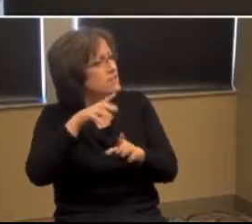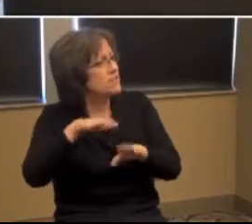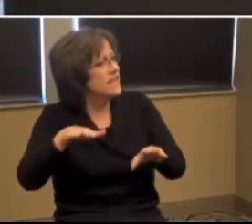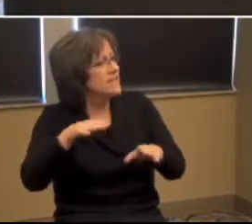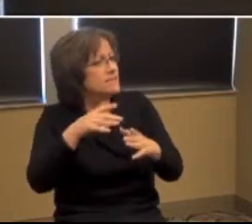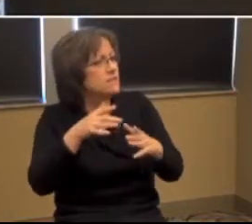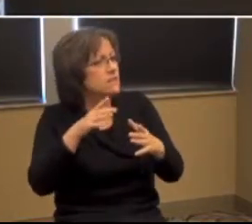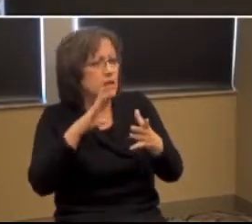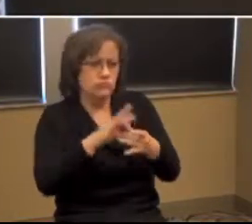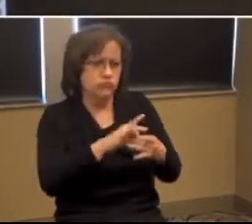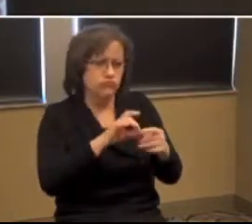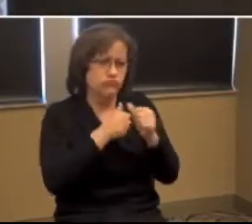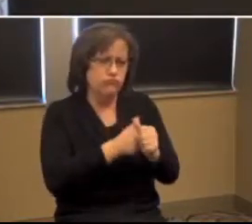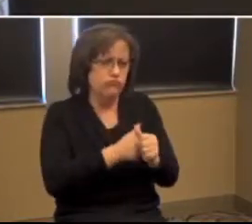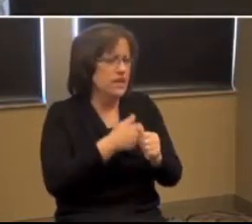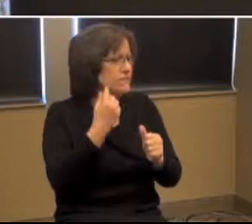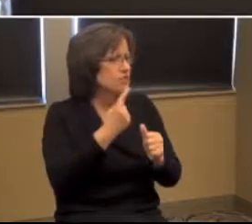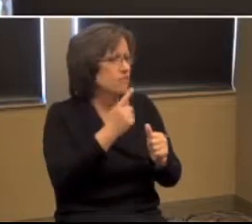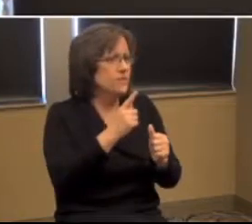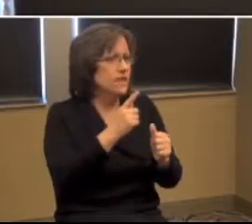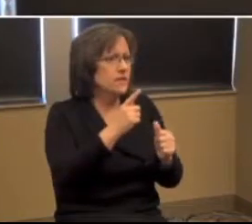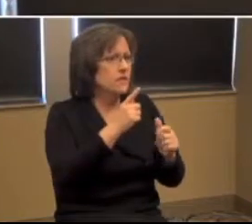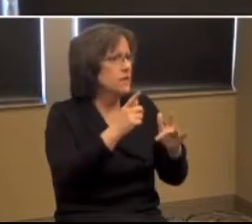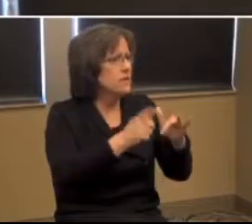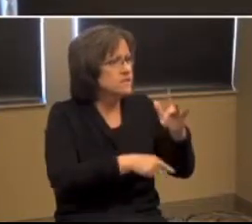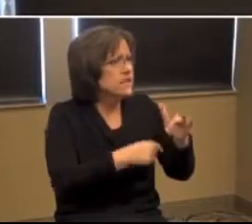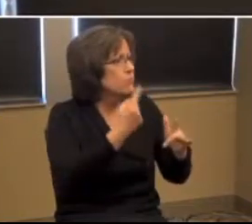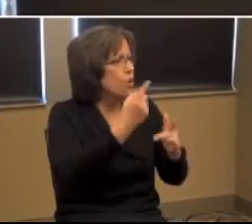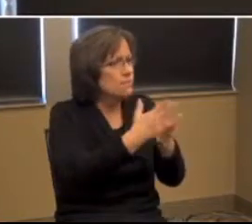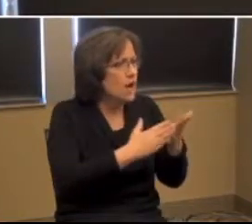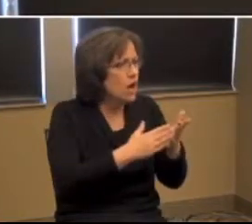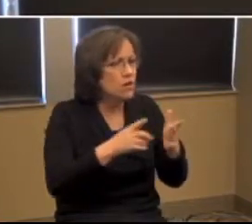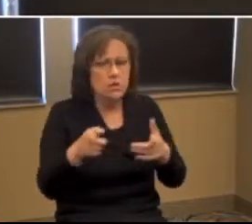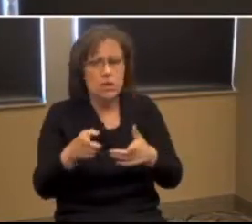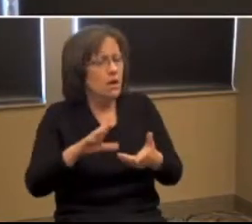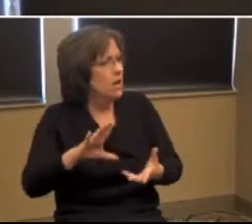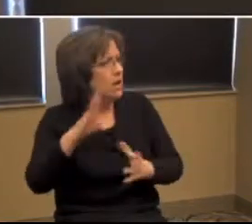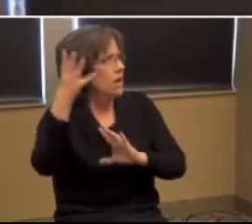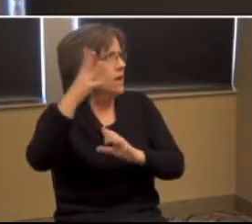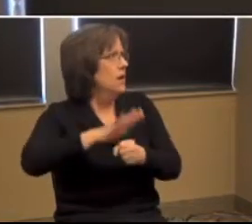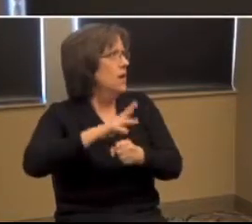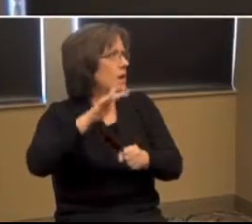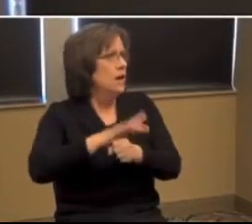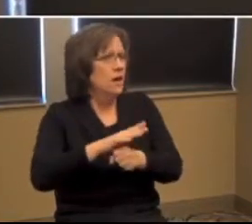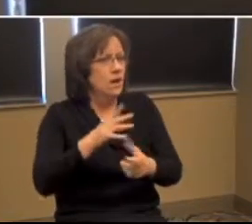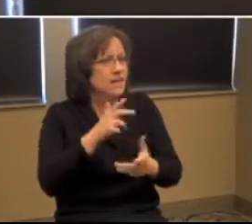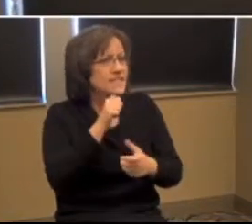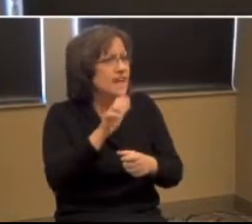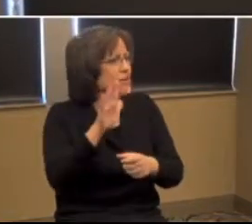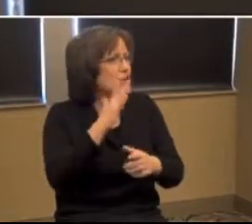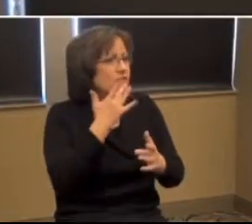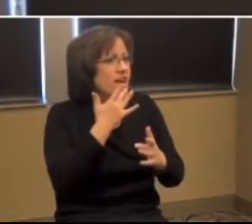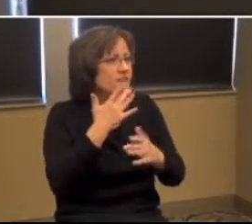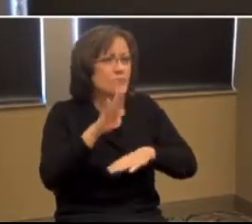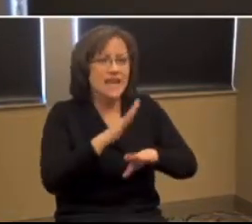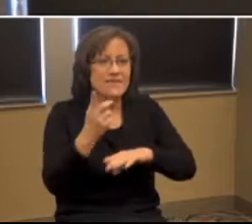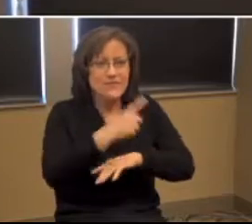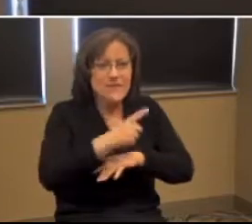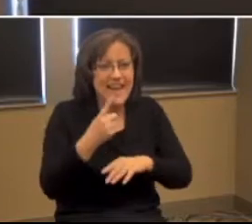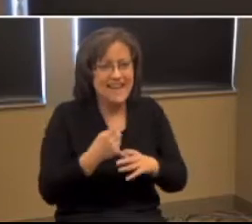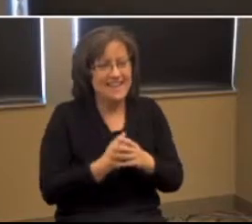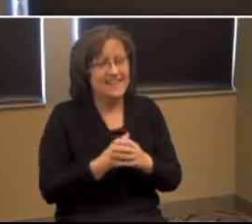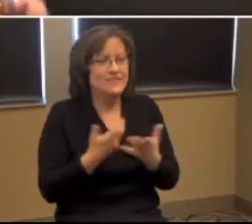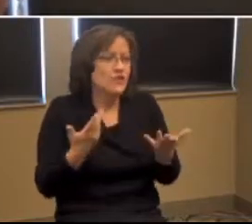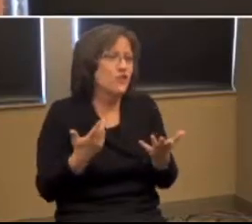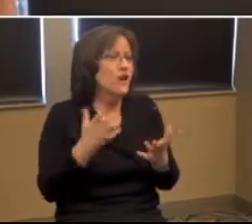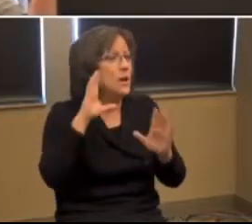And if something breaks that routine, we all know what happens. Not your favorite behavior day, right? Picture day, worst day of the year.